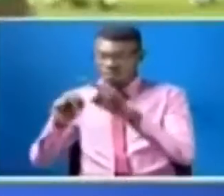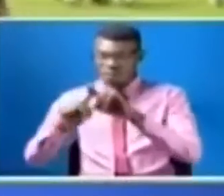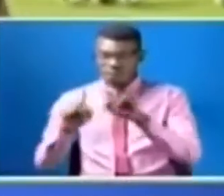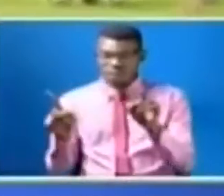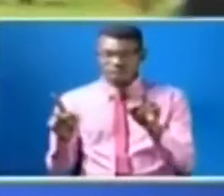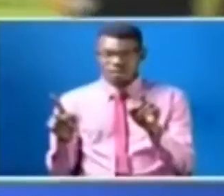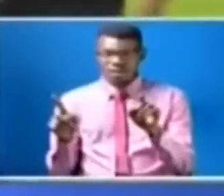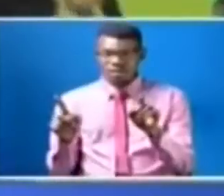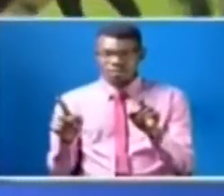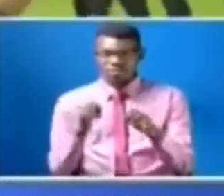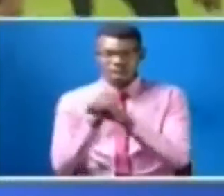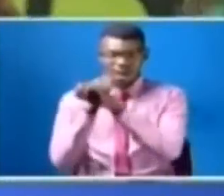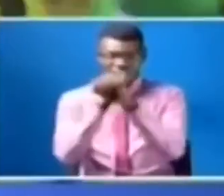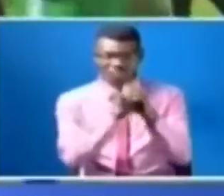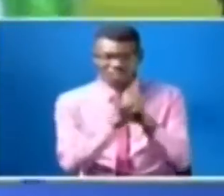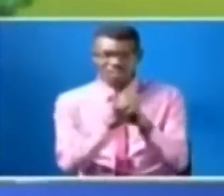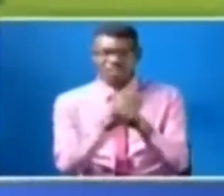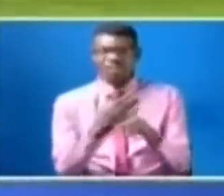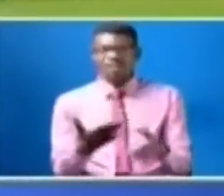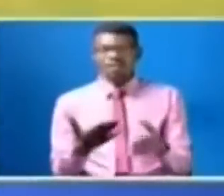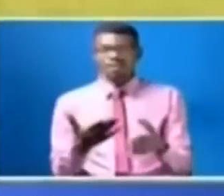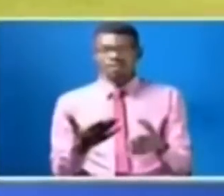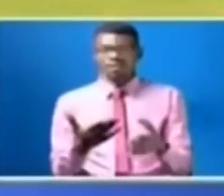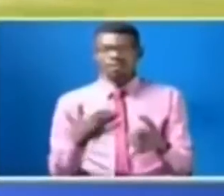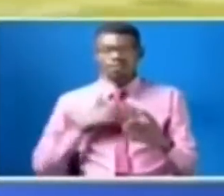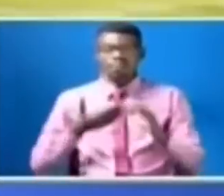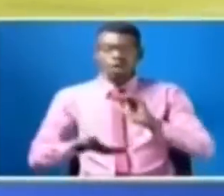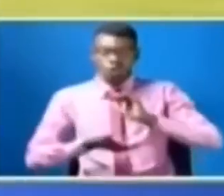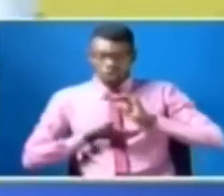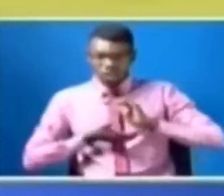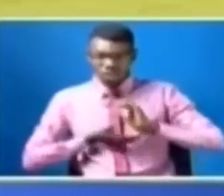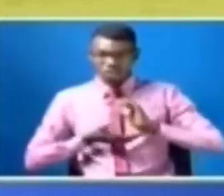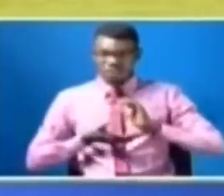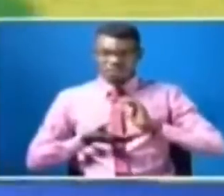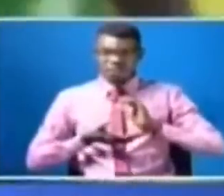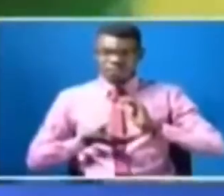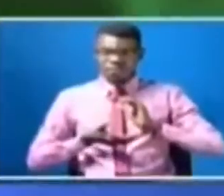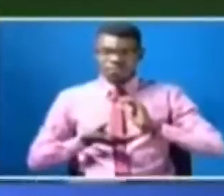about the defense, it's not only my four defender and my goalkeeper, you know.